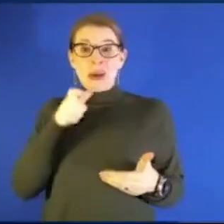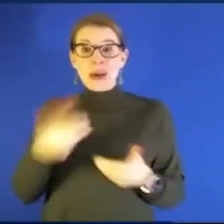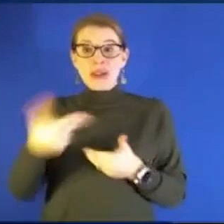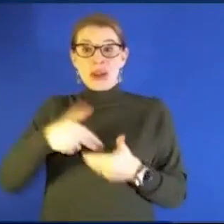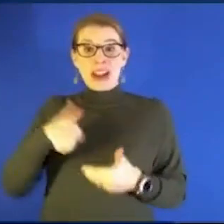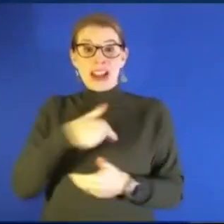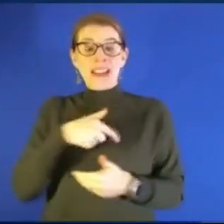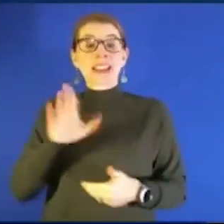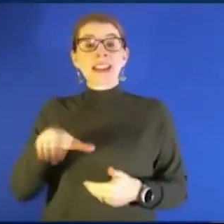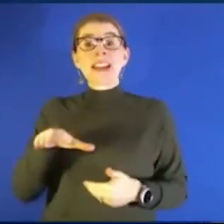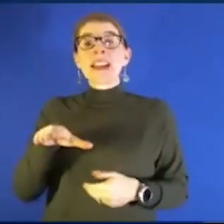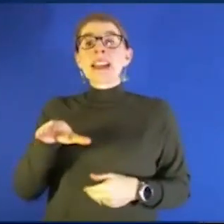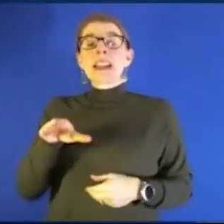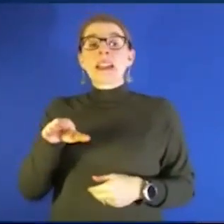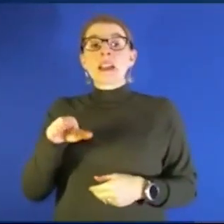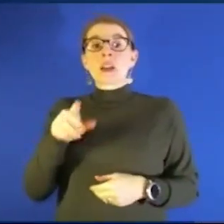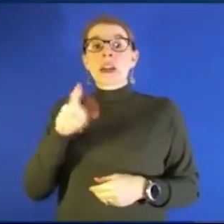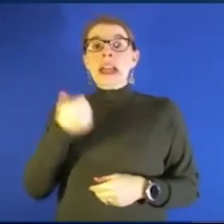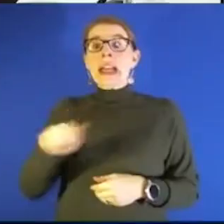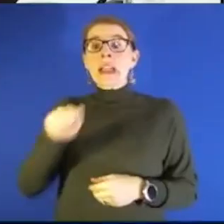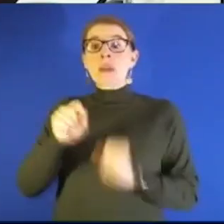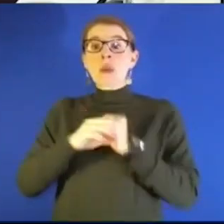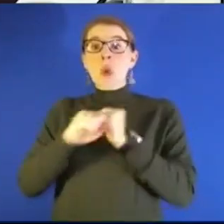and see real quick if there's any reporters on the line.